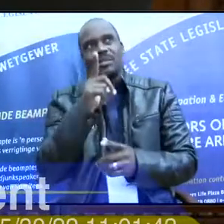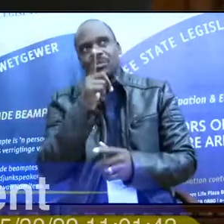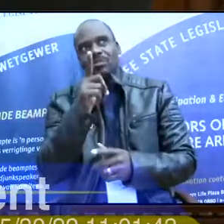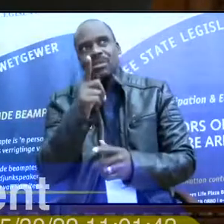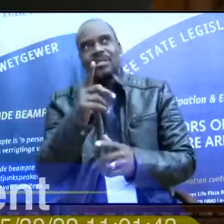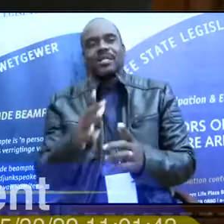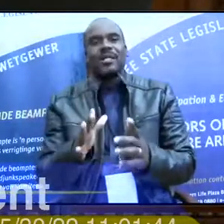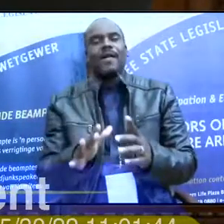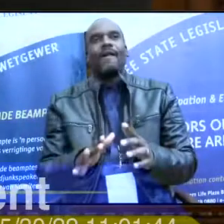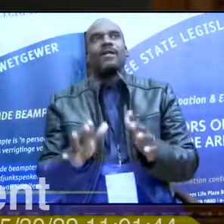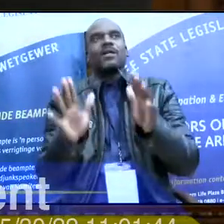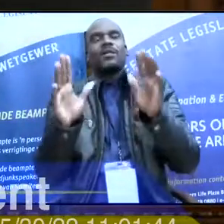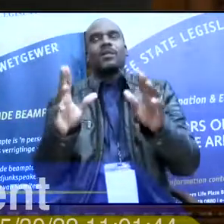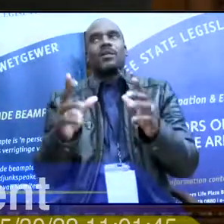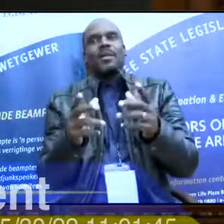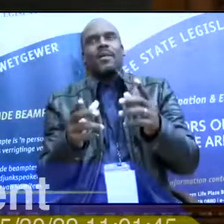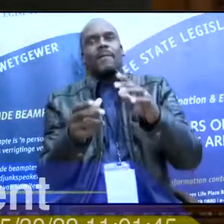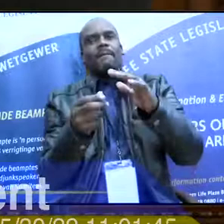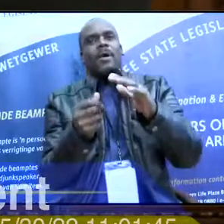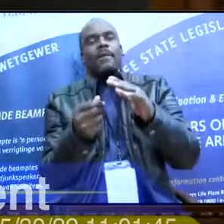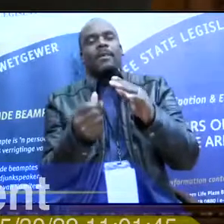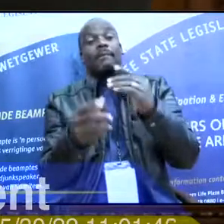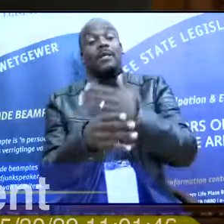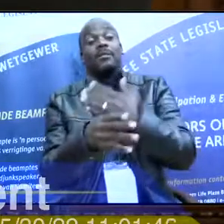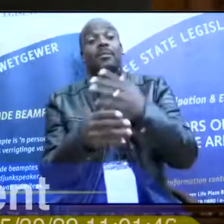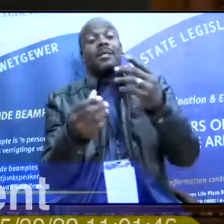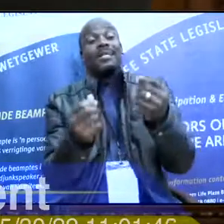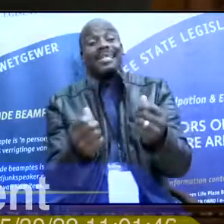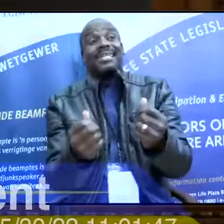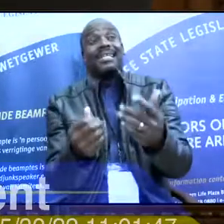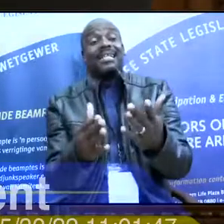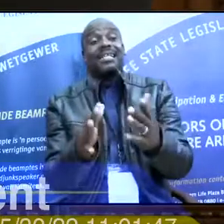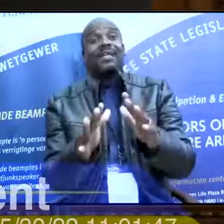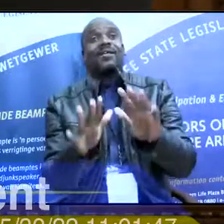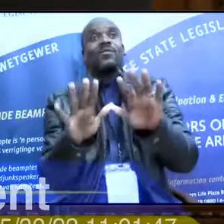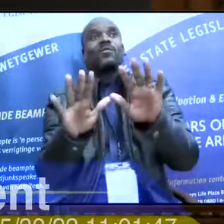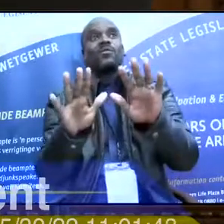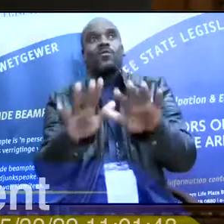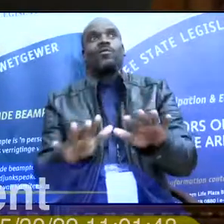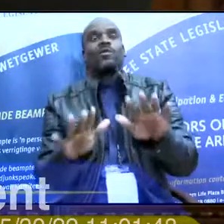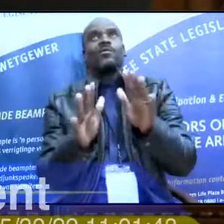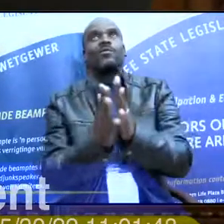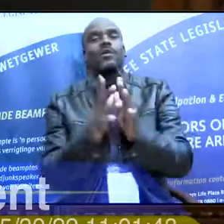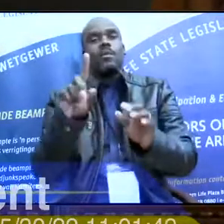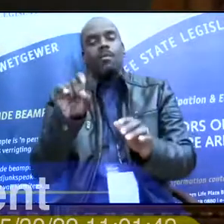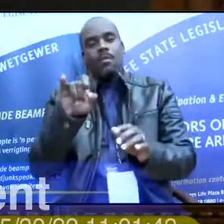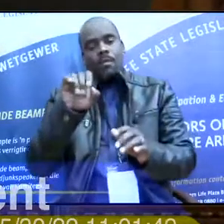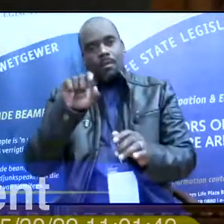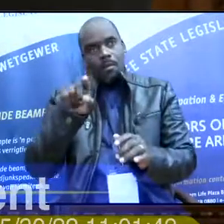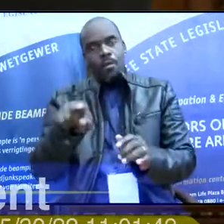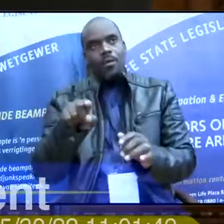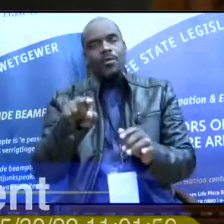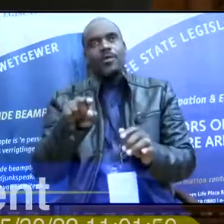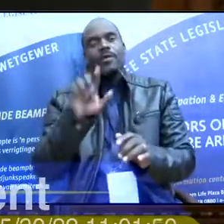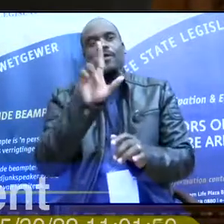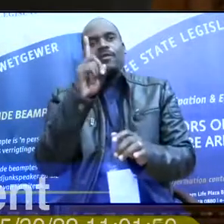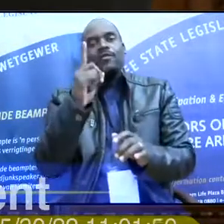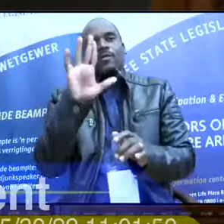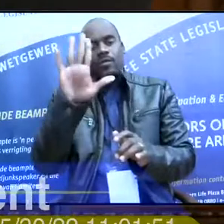15.9 more than we are collecting and that's overall an overall budget